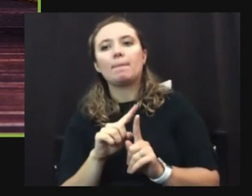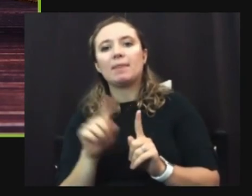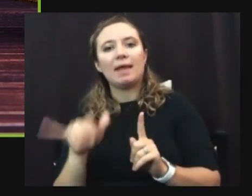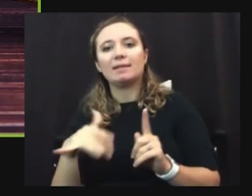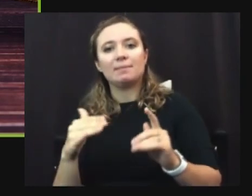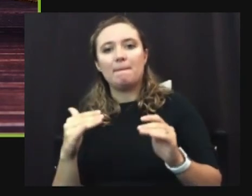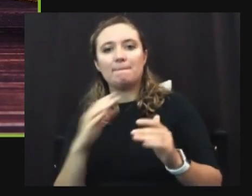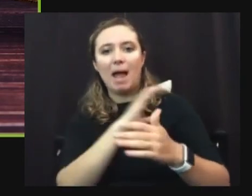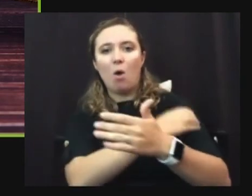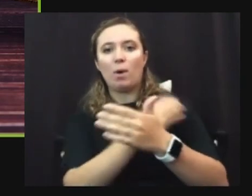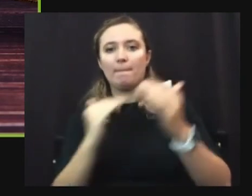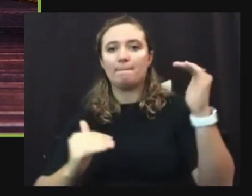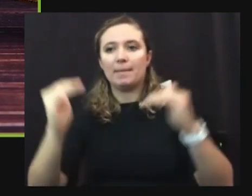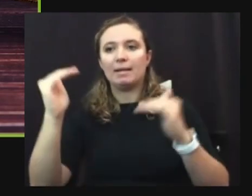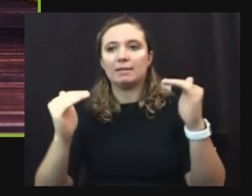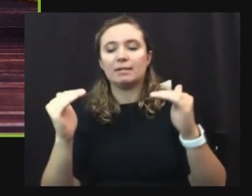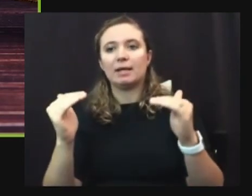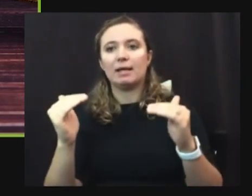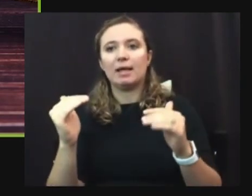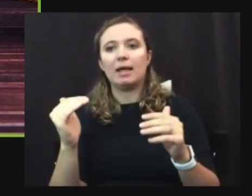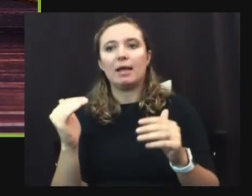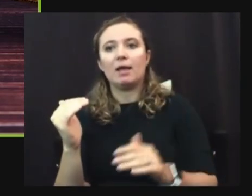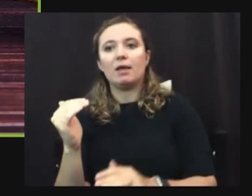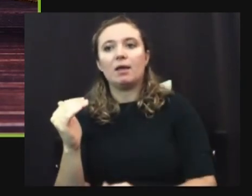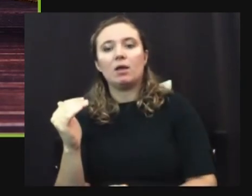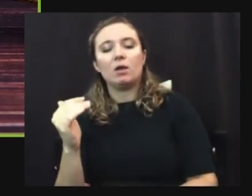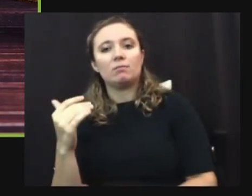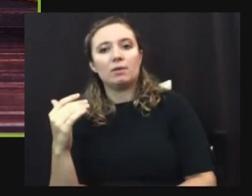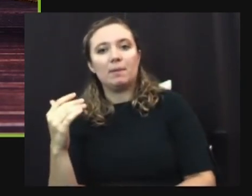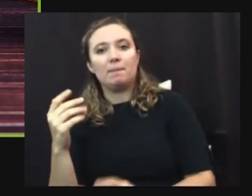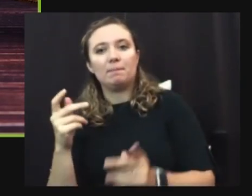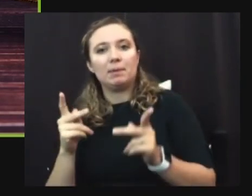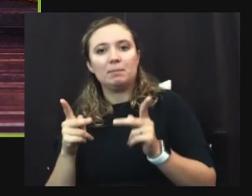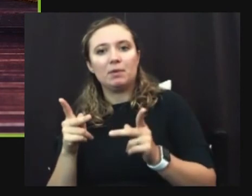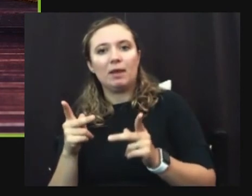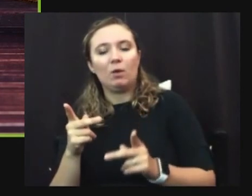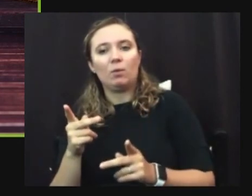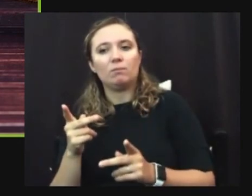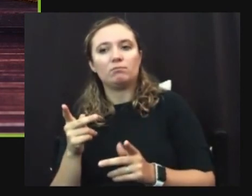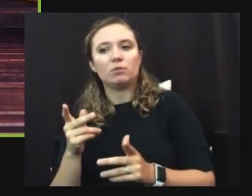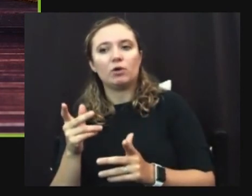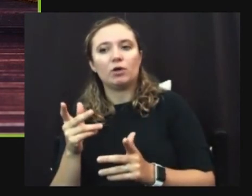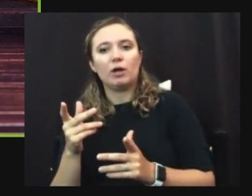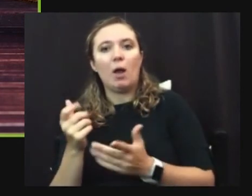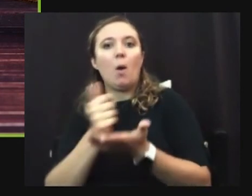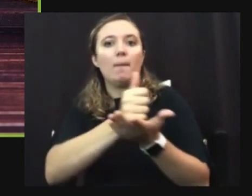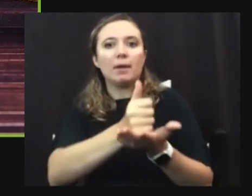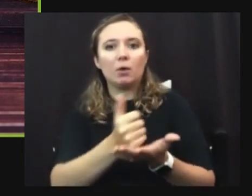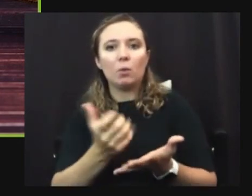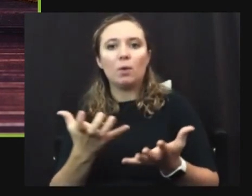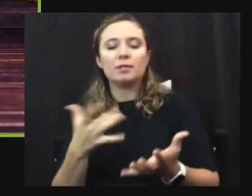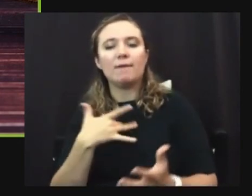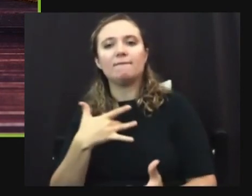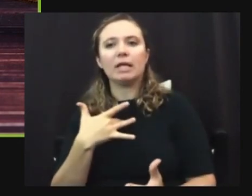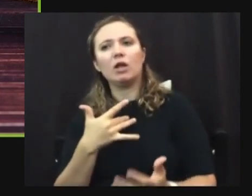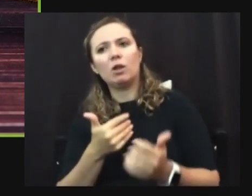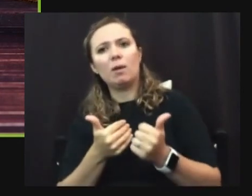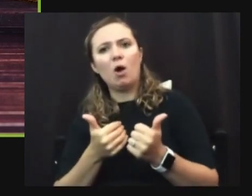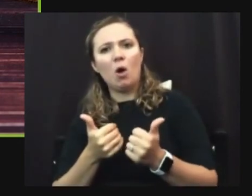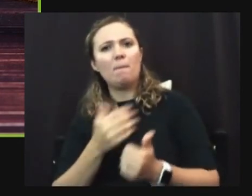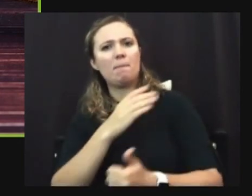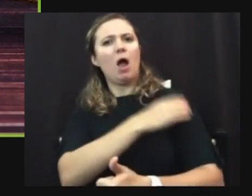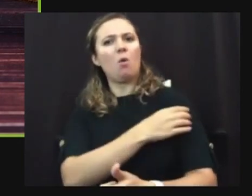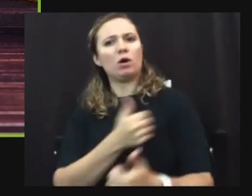empathize innately because they can't feel powerlessness when they're not powerless. They can't know what it's like to be pressed down under the weight of layers